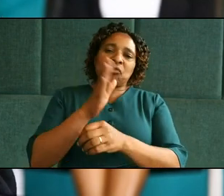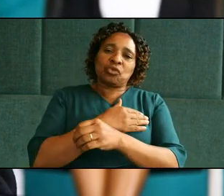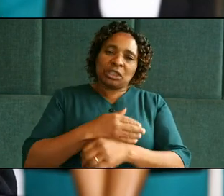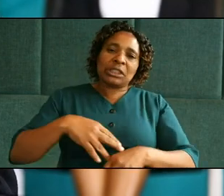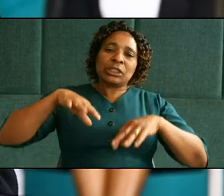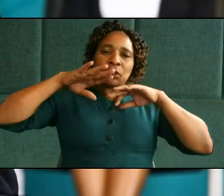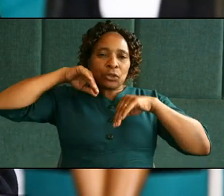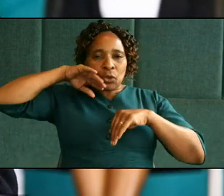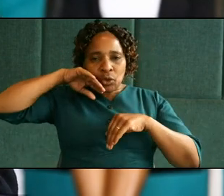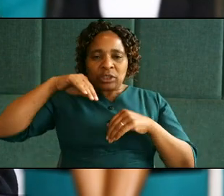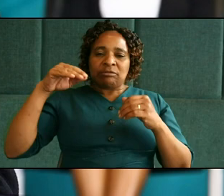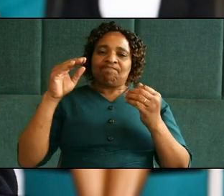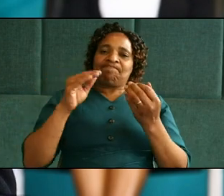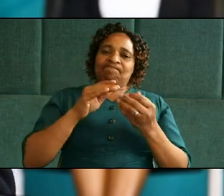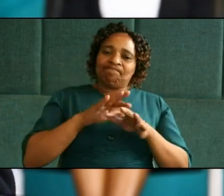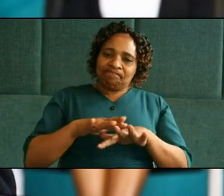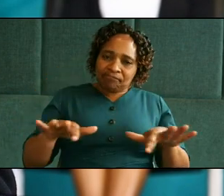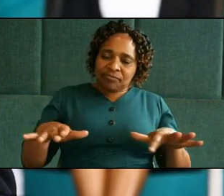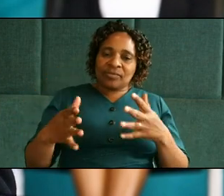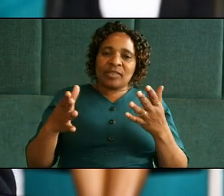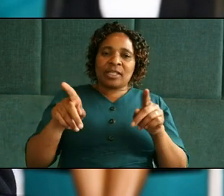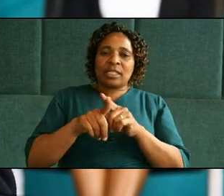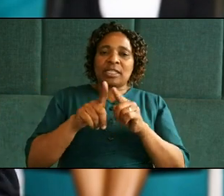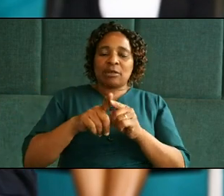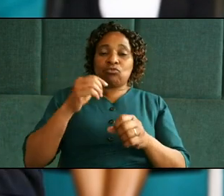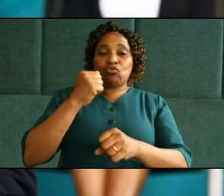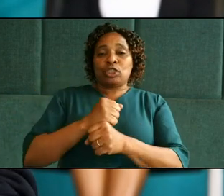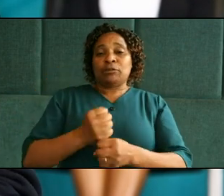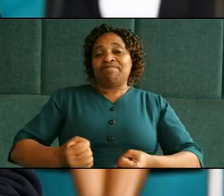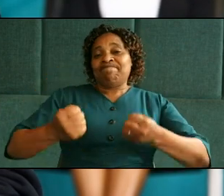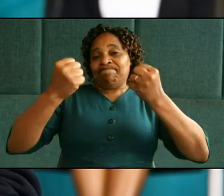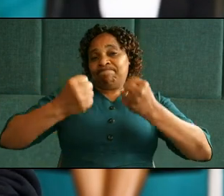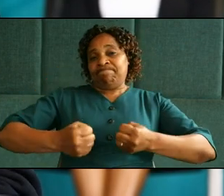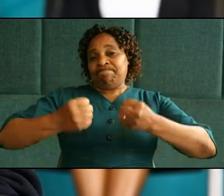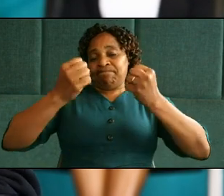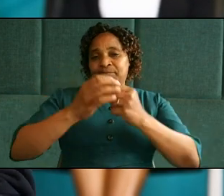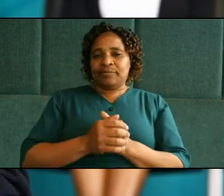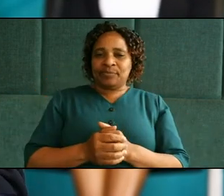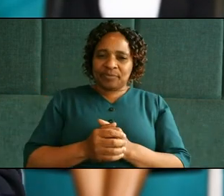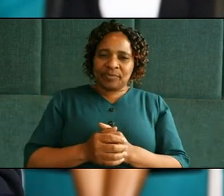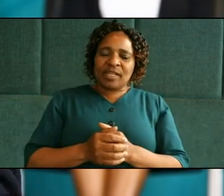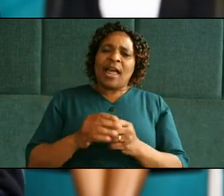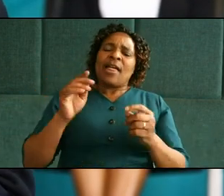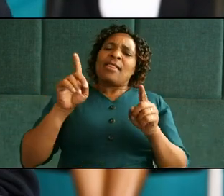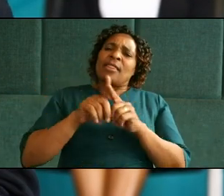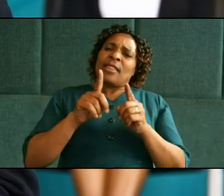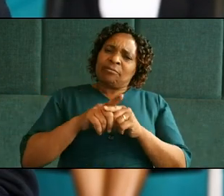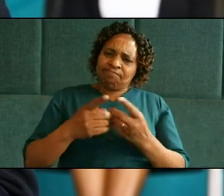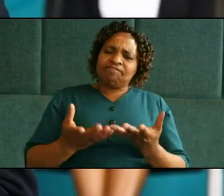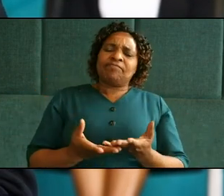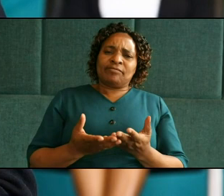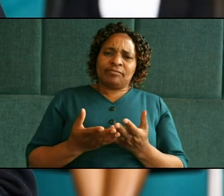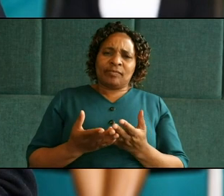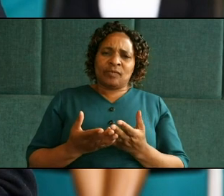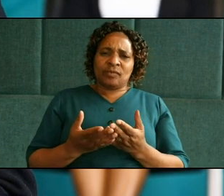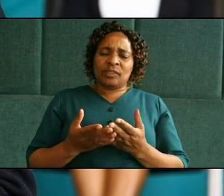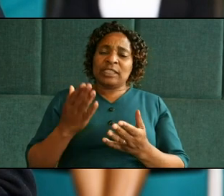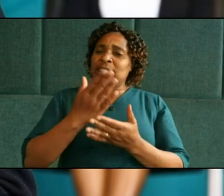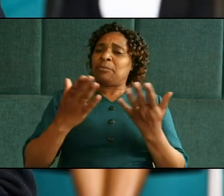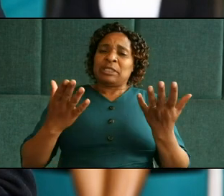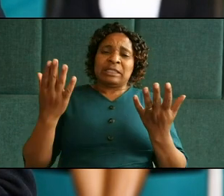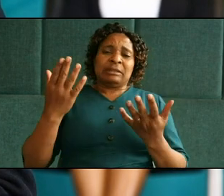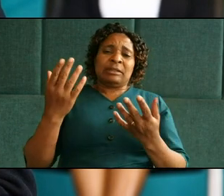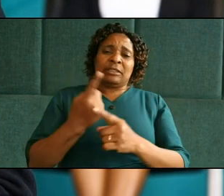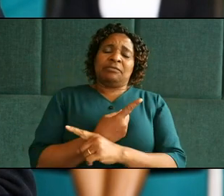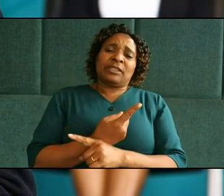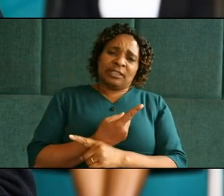piano, and they both did gymnastics. However, if there was something different,